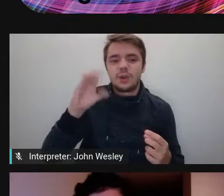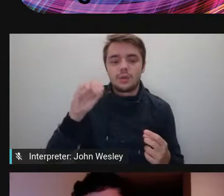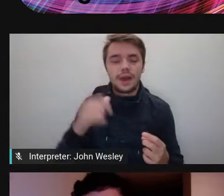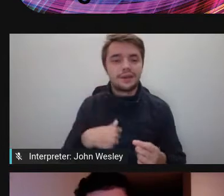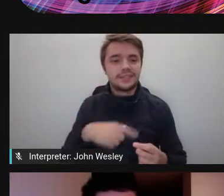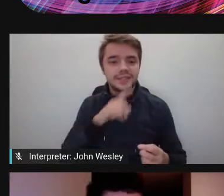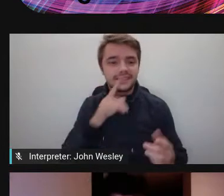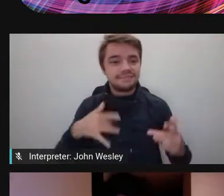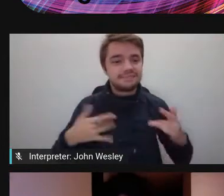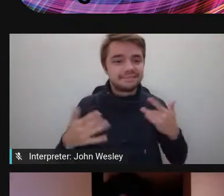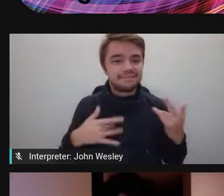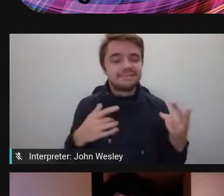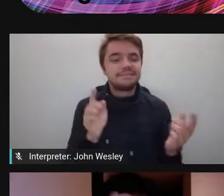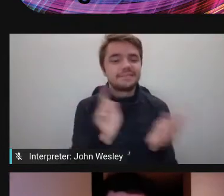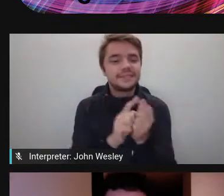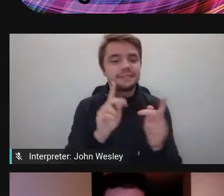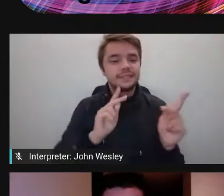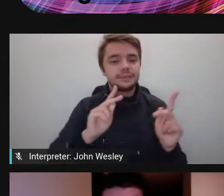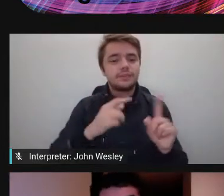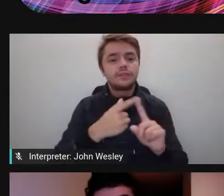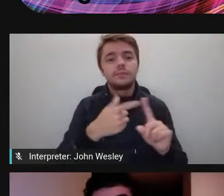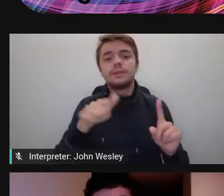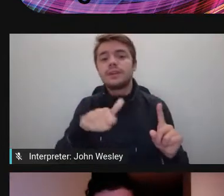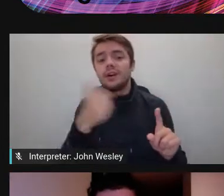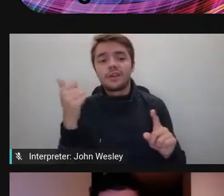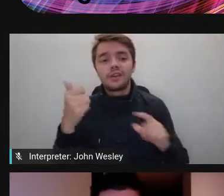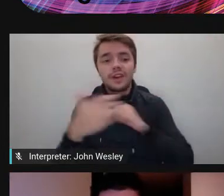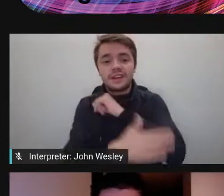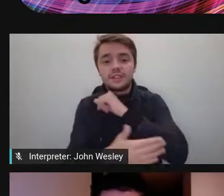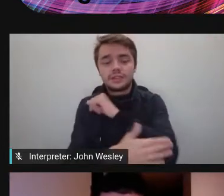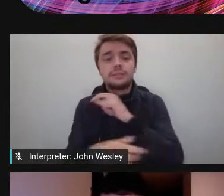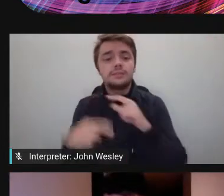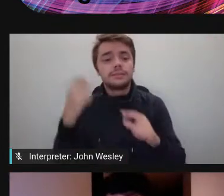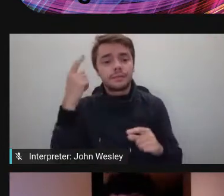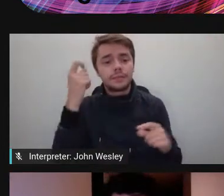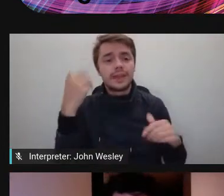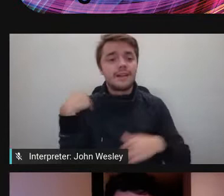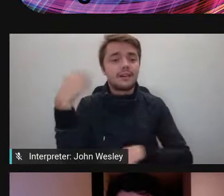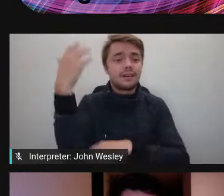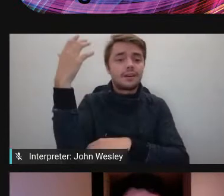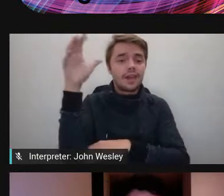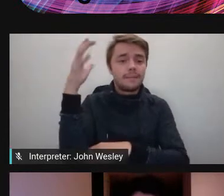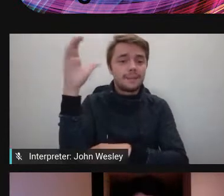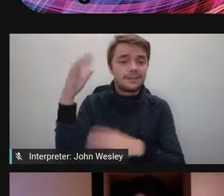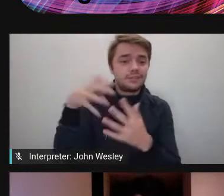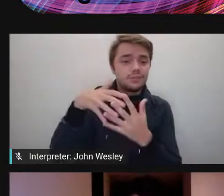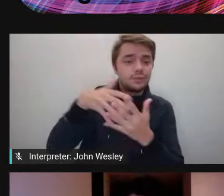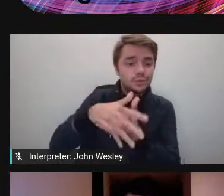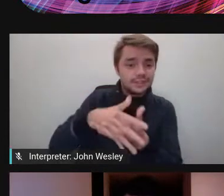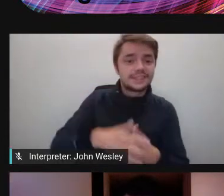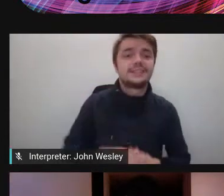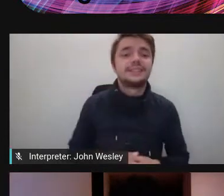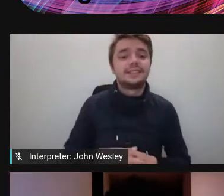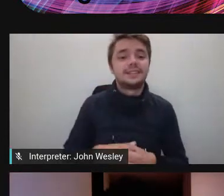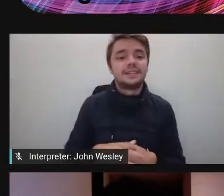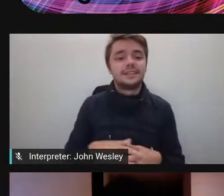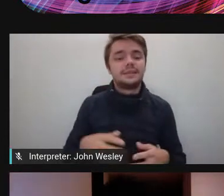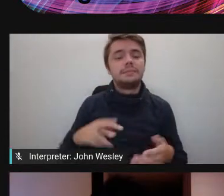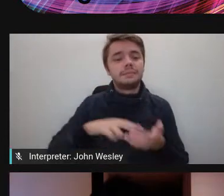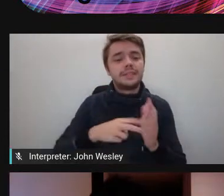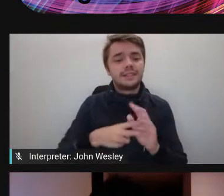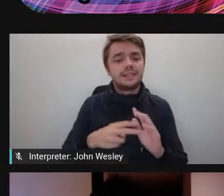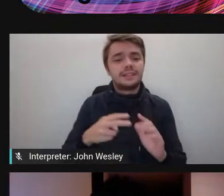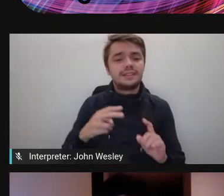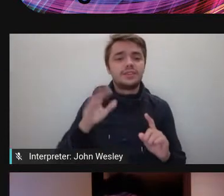from another country with Colombian roots, living in New York and planning to expand their